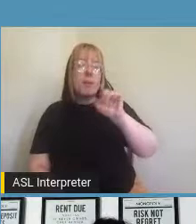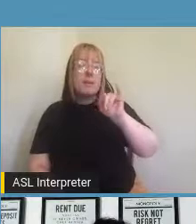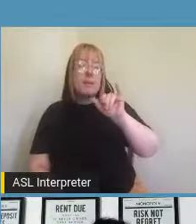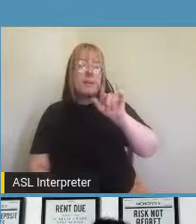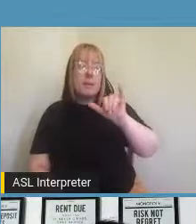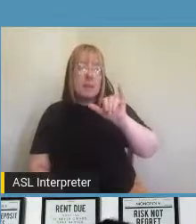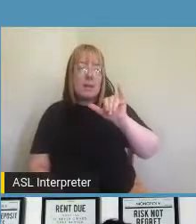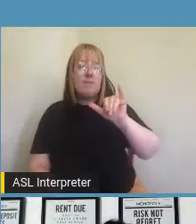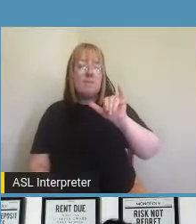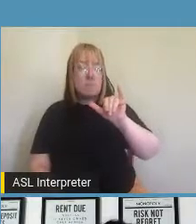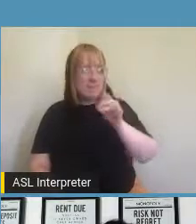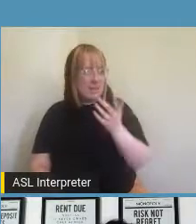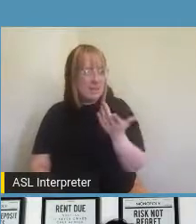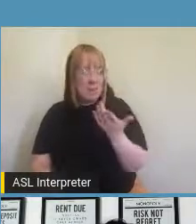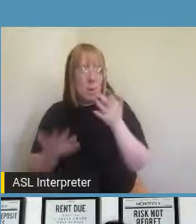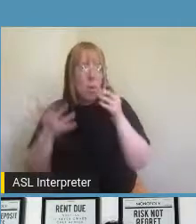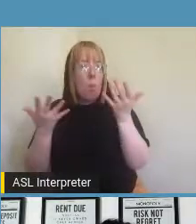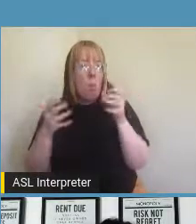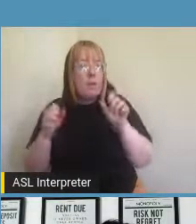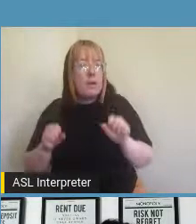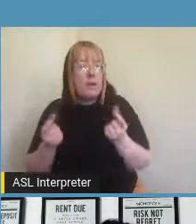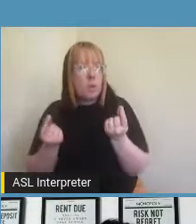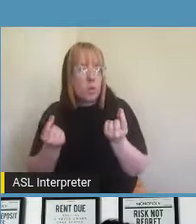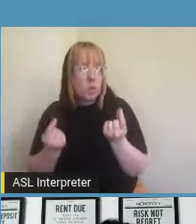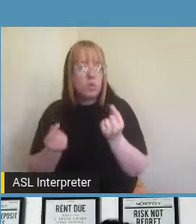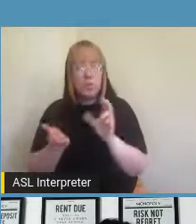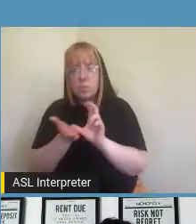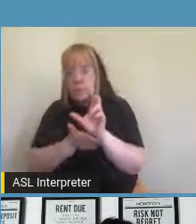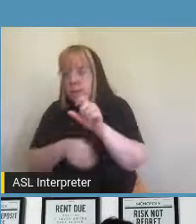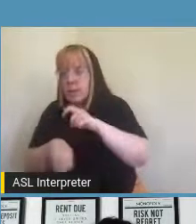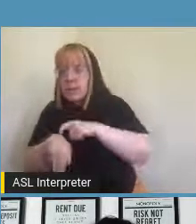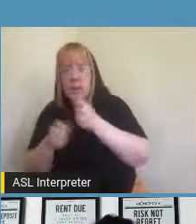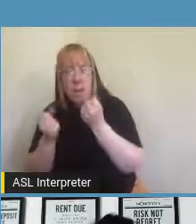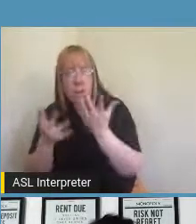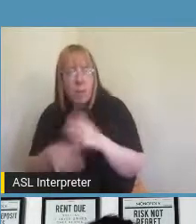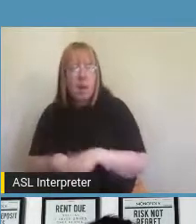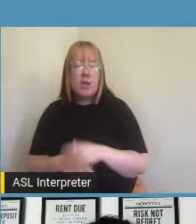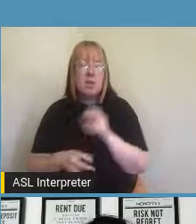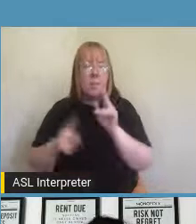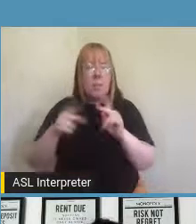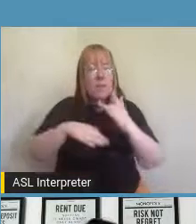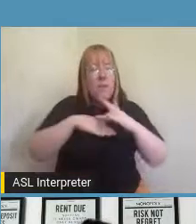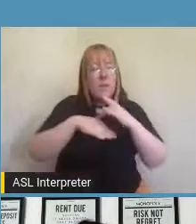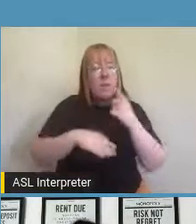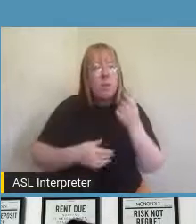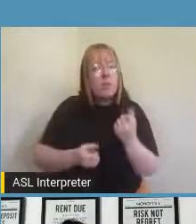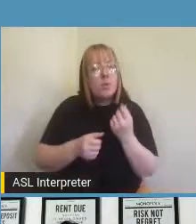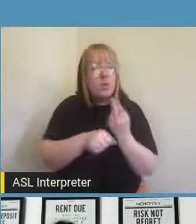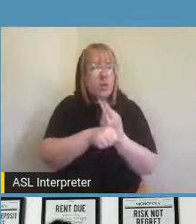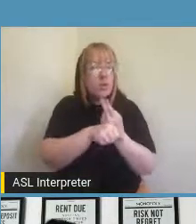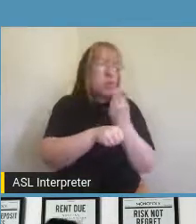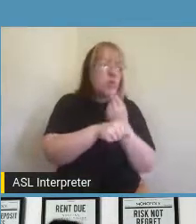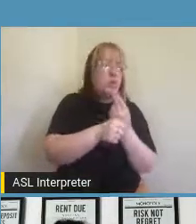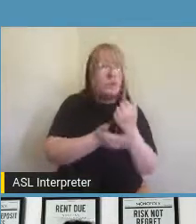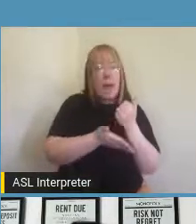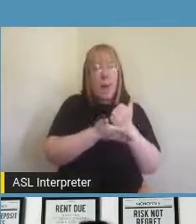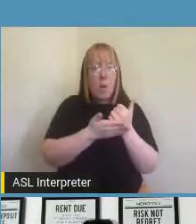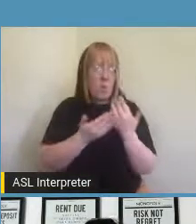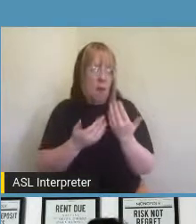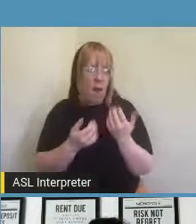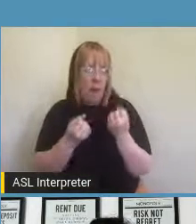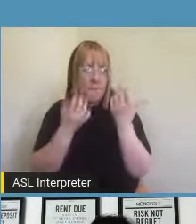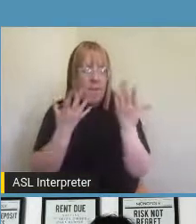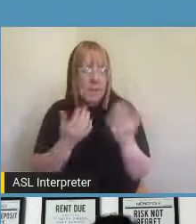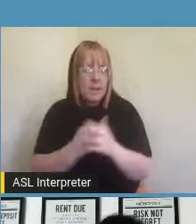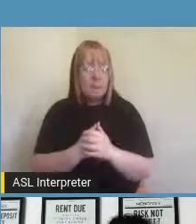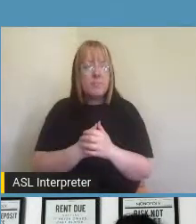this does take a little bit of time, right? There's a bit of planning involved. Certainly consistency, especially if you might be working